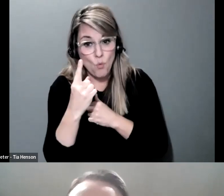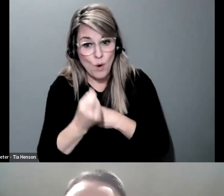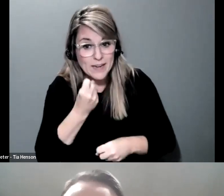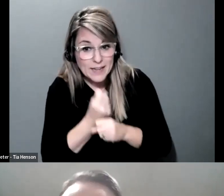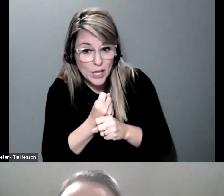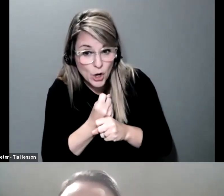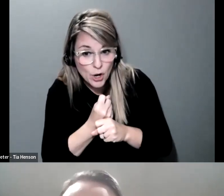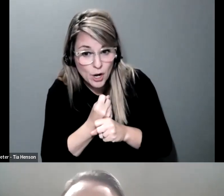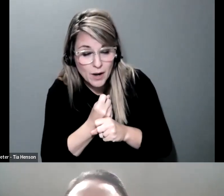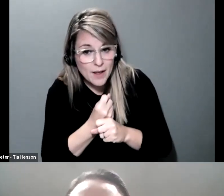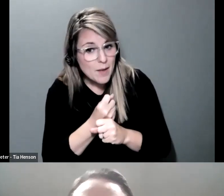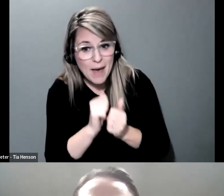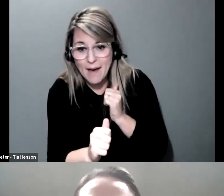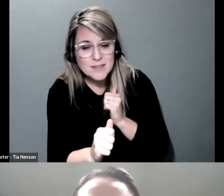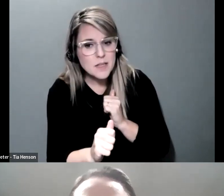So I hope that helps a little bit.